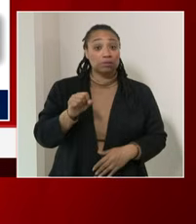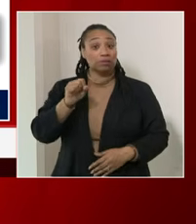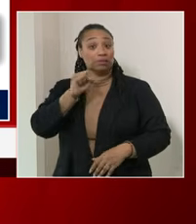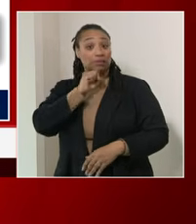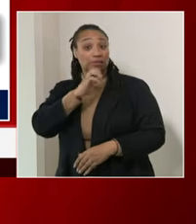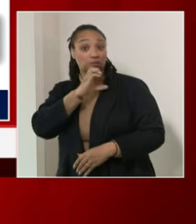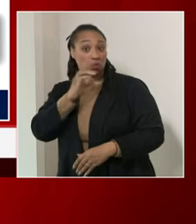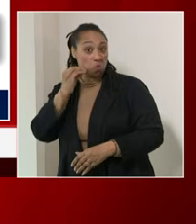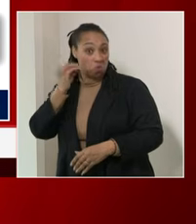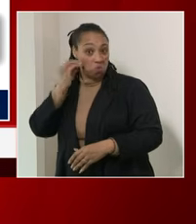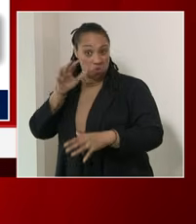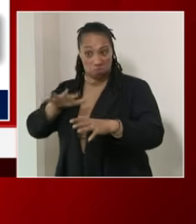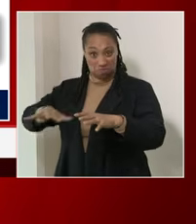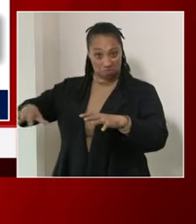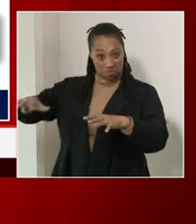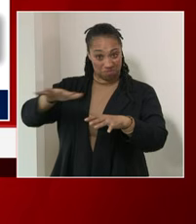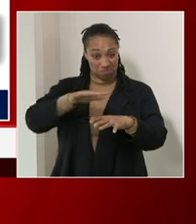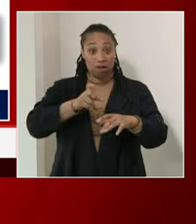have to brief, Mayor. Thank you.